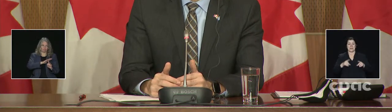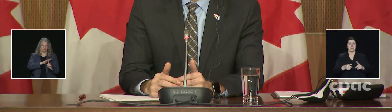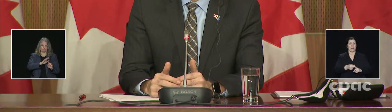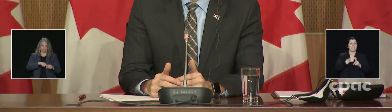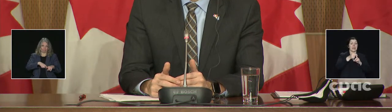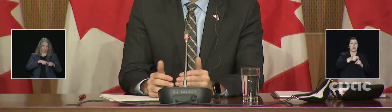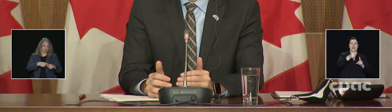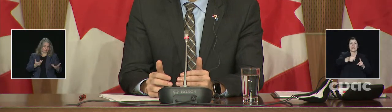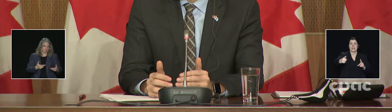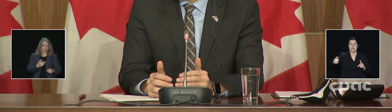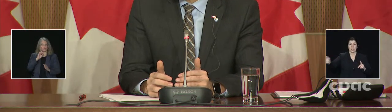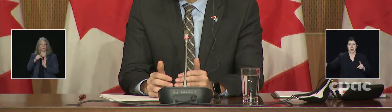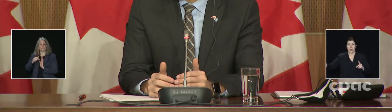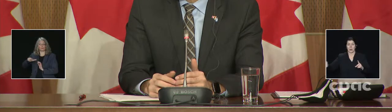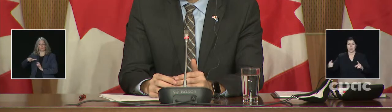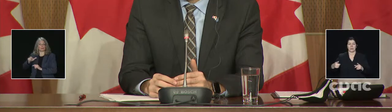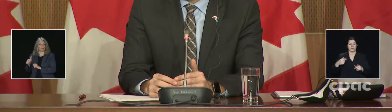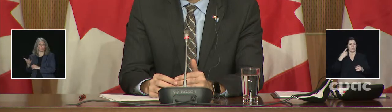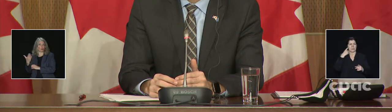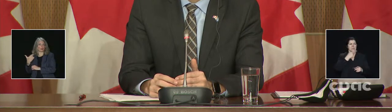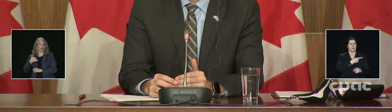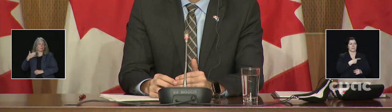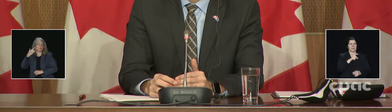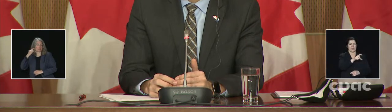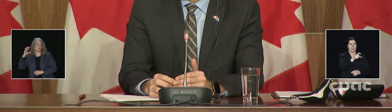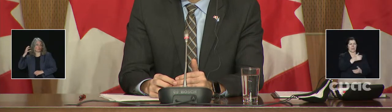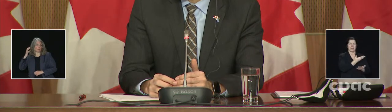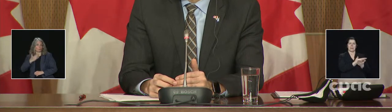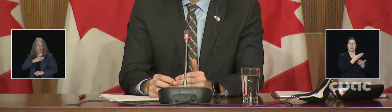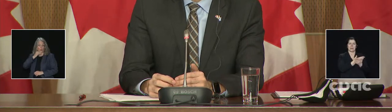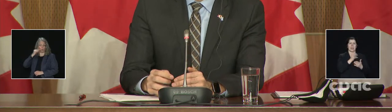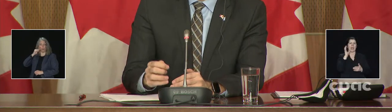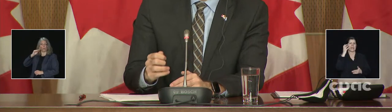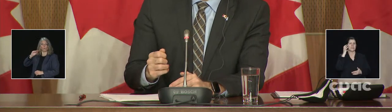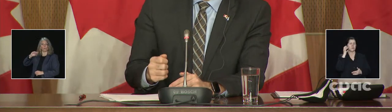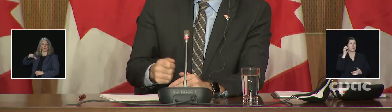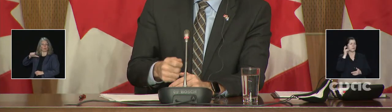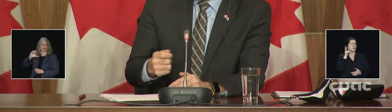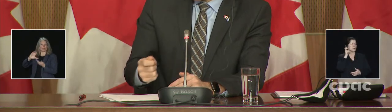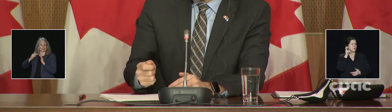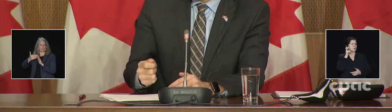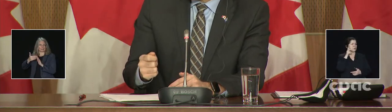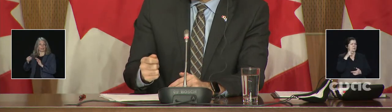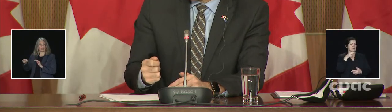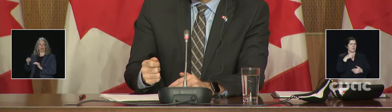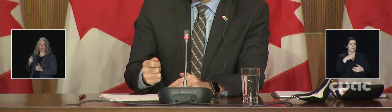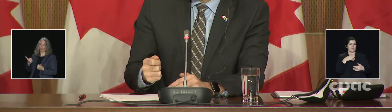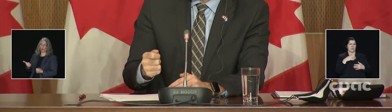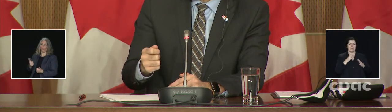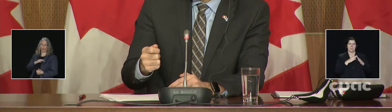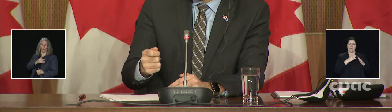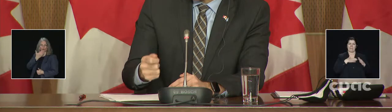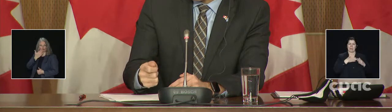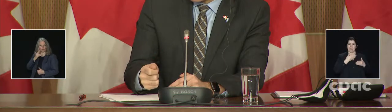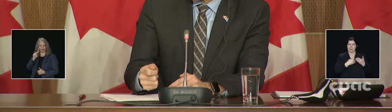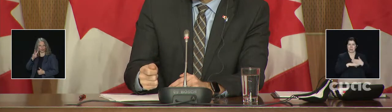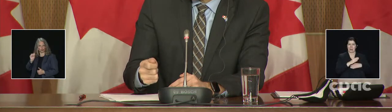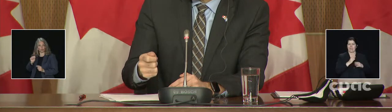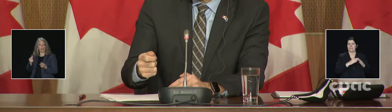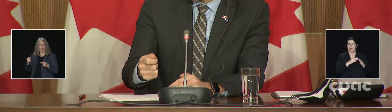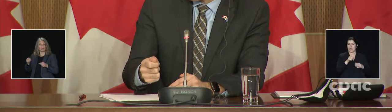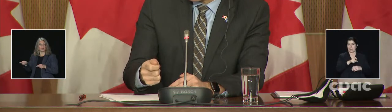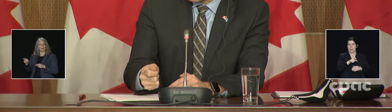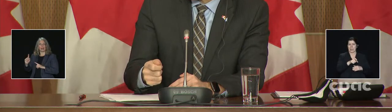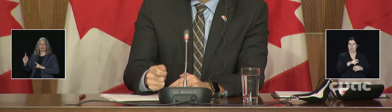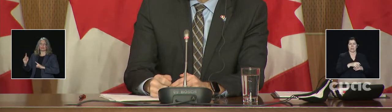this morning, listening to the radio, in my home city of Quebec, I was hearing that they were, and that's great news, they were distributing the rapid